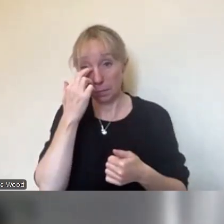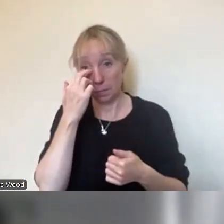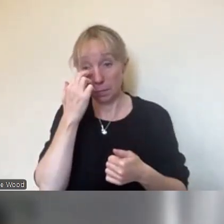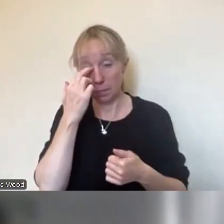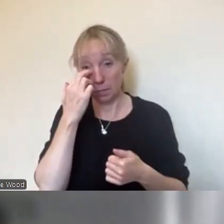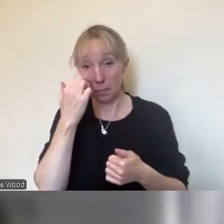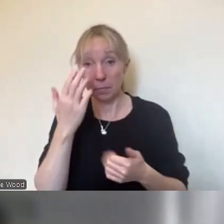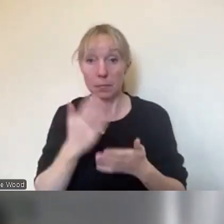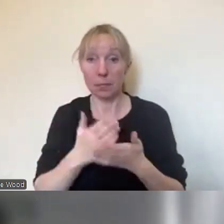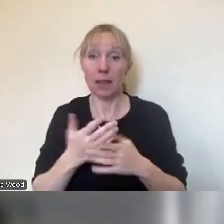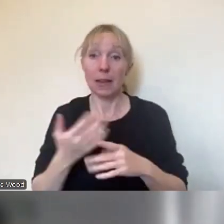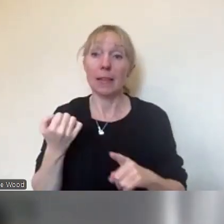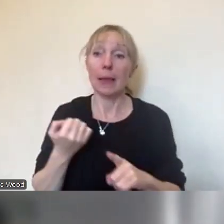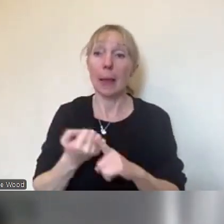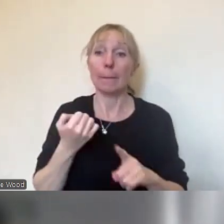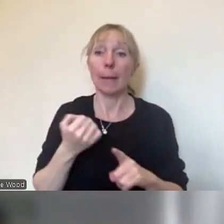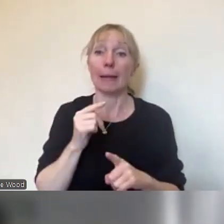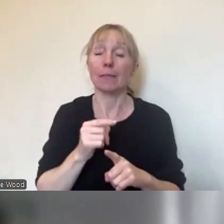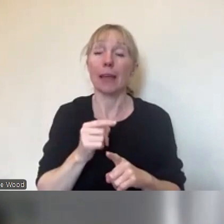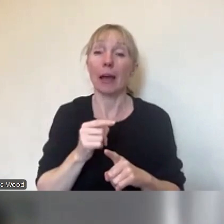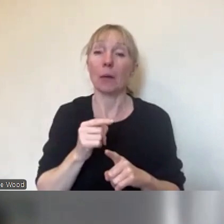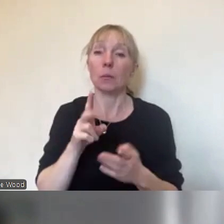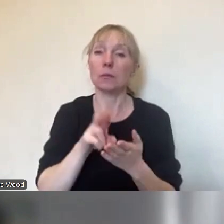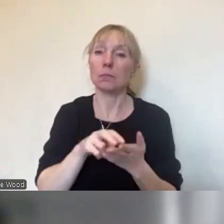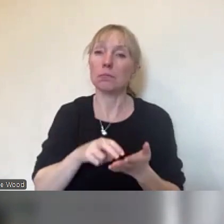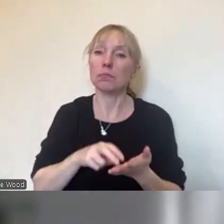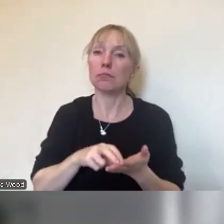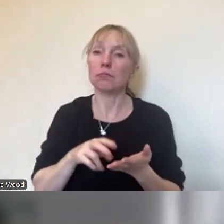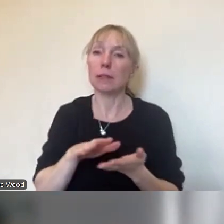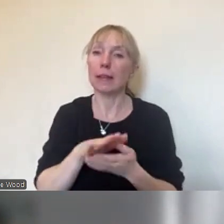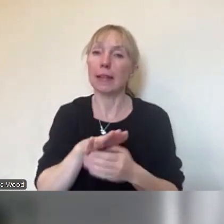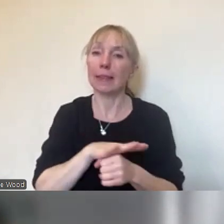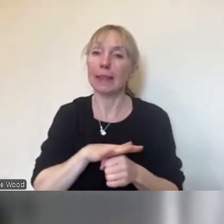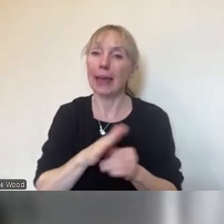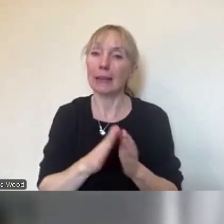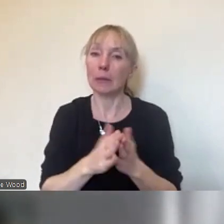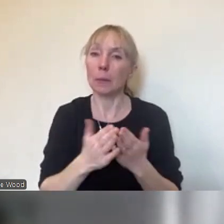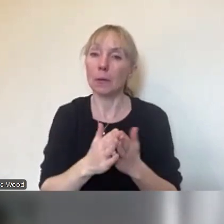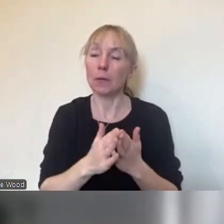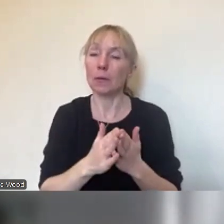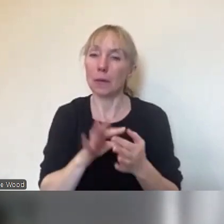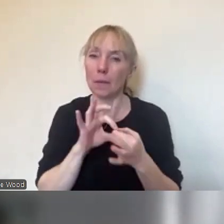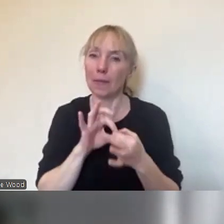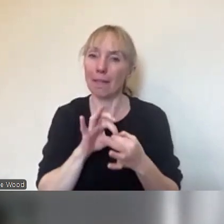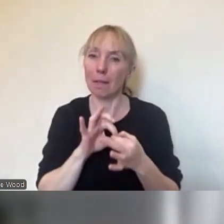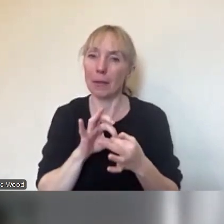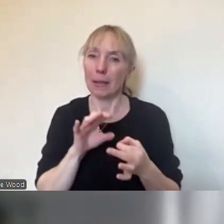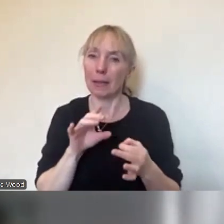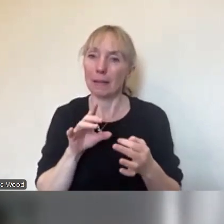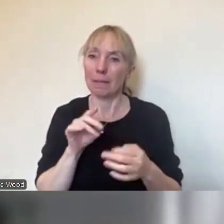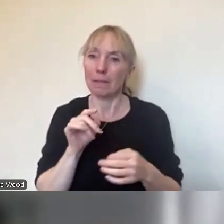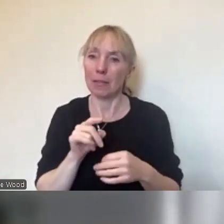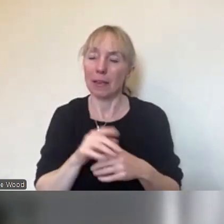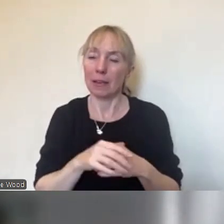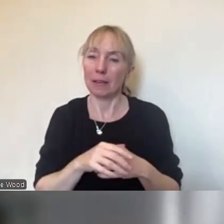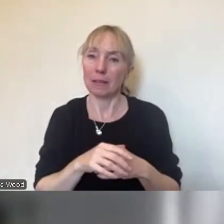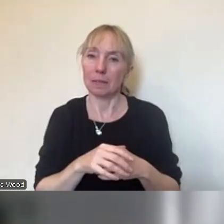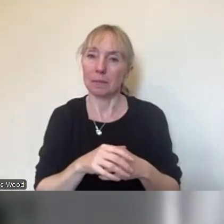impact of it was recorded in the case books. So it was therapy in that sense. I do